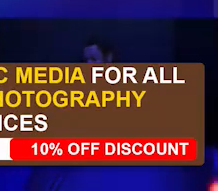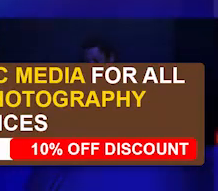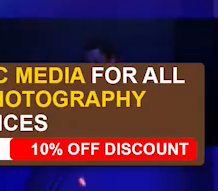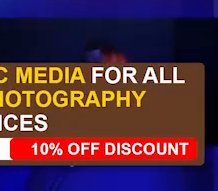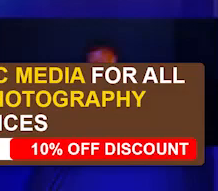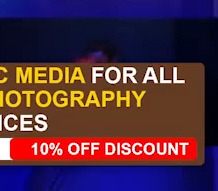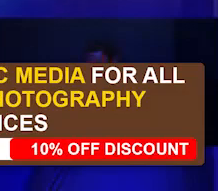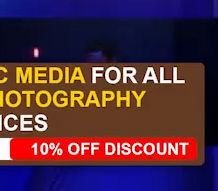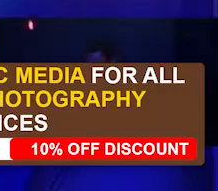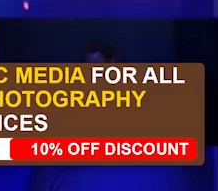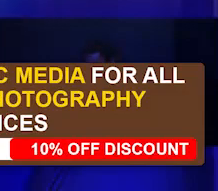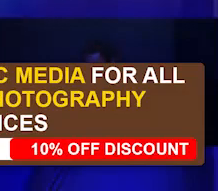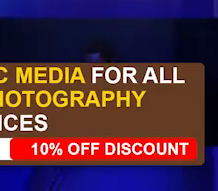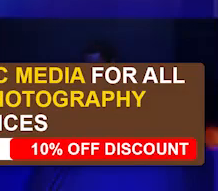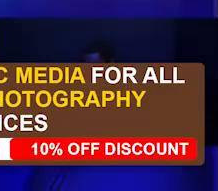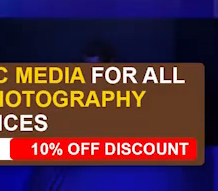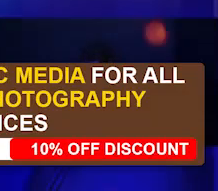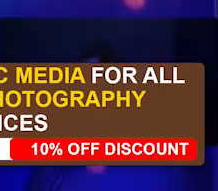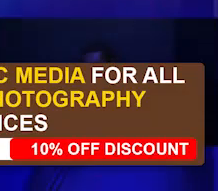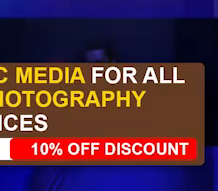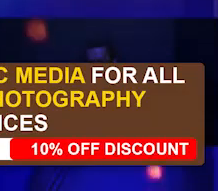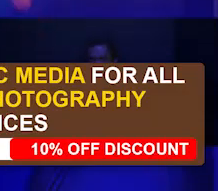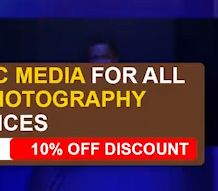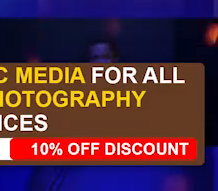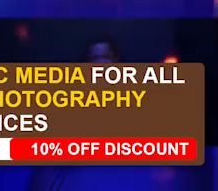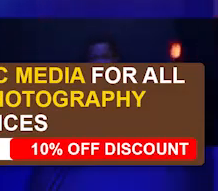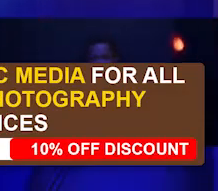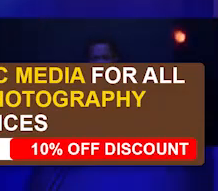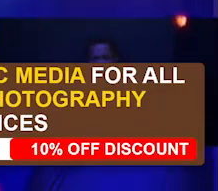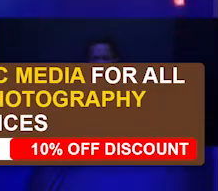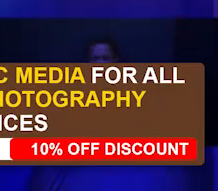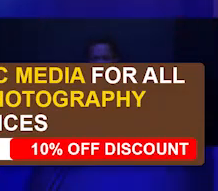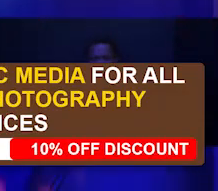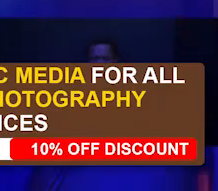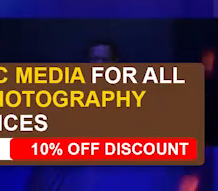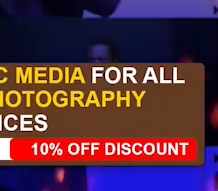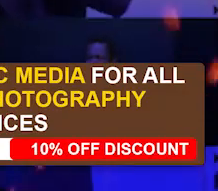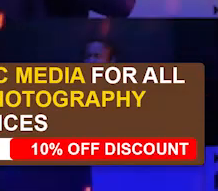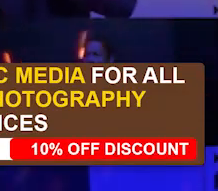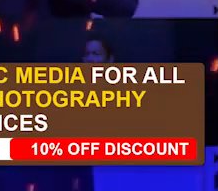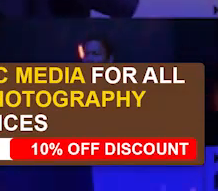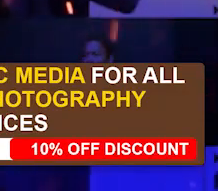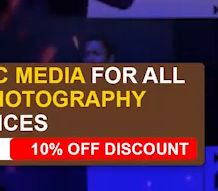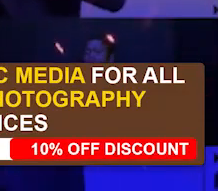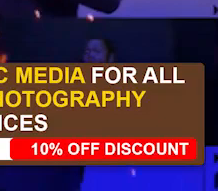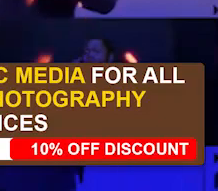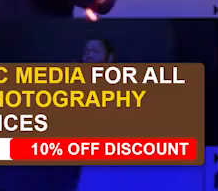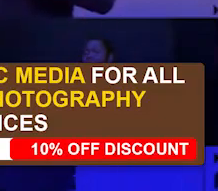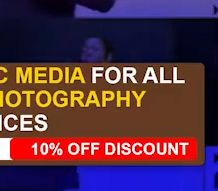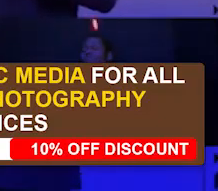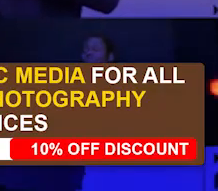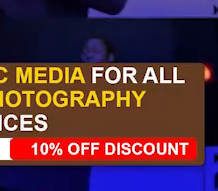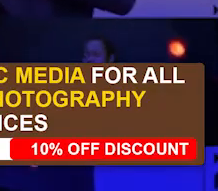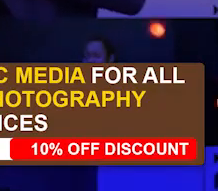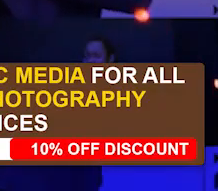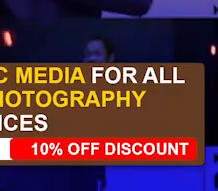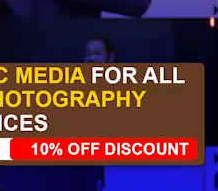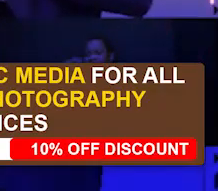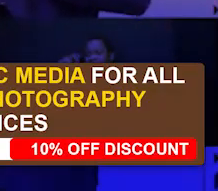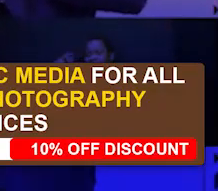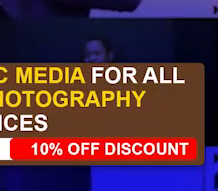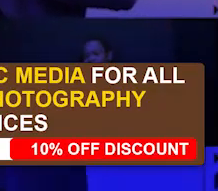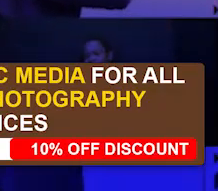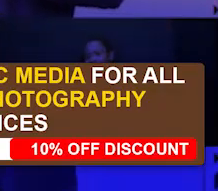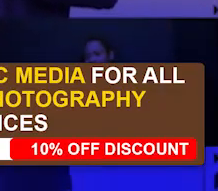So the name that he inherited is the name Jesus. But you and I know